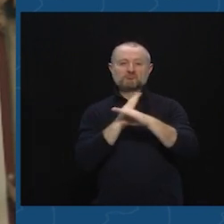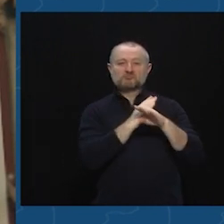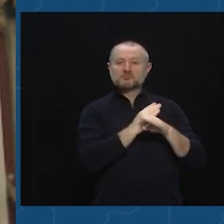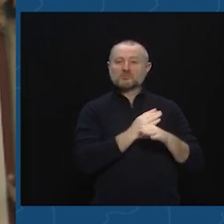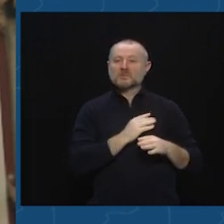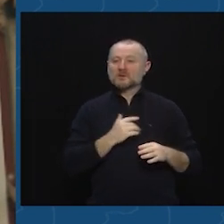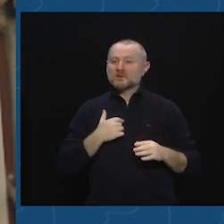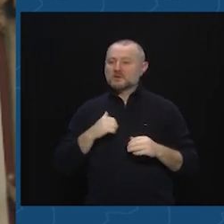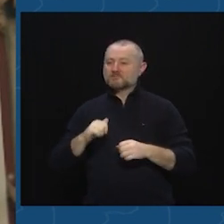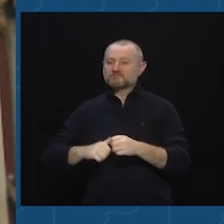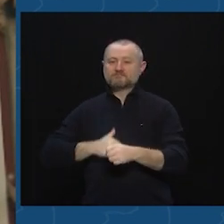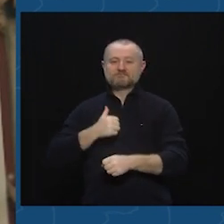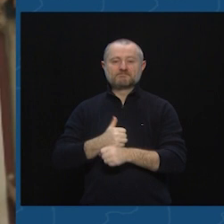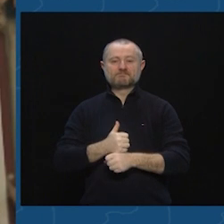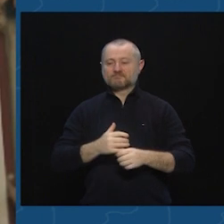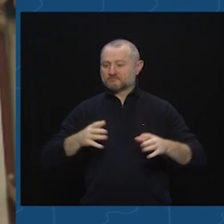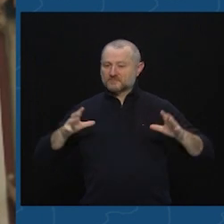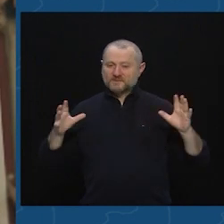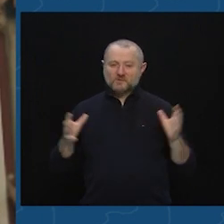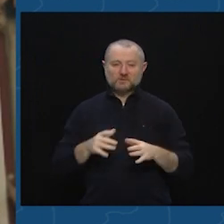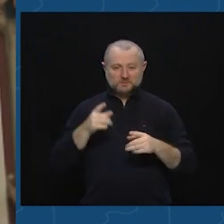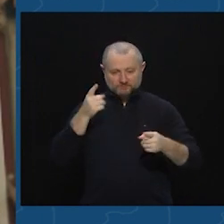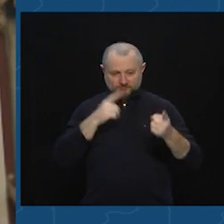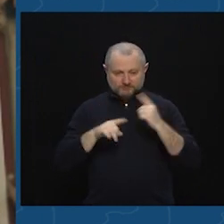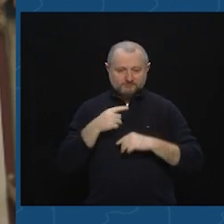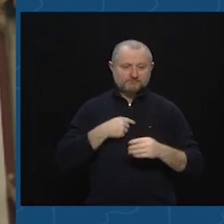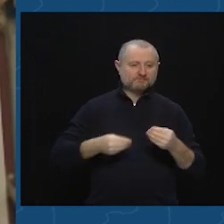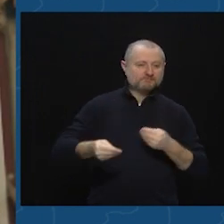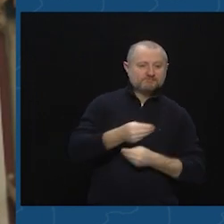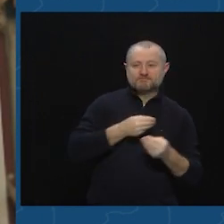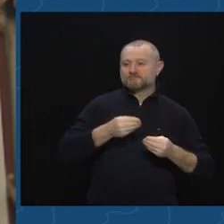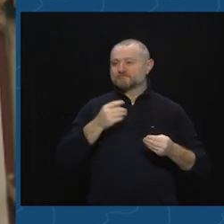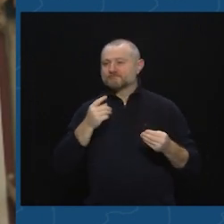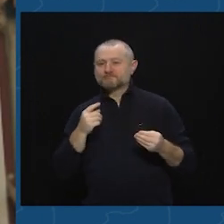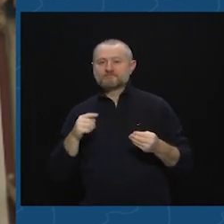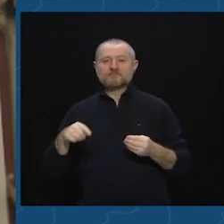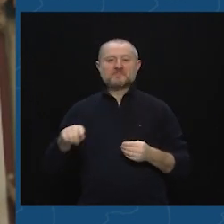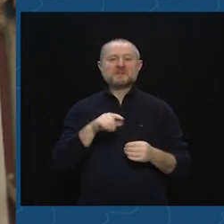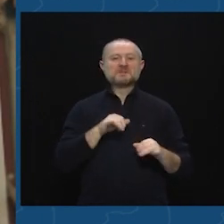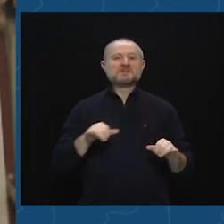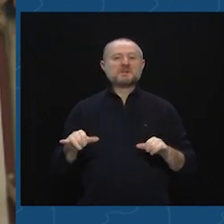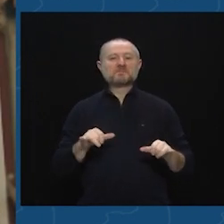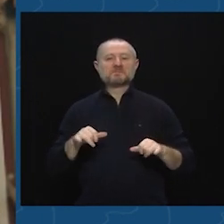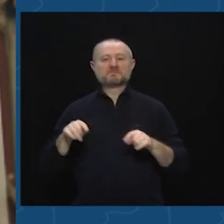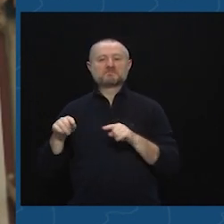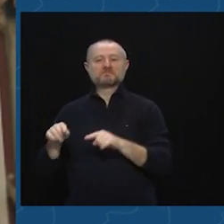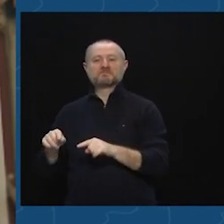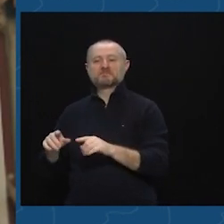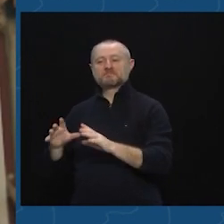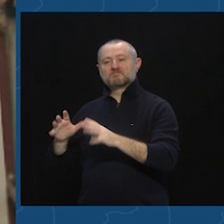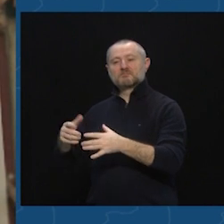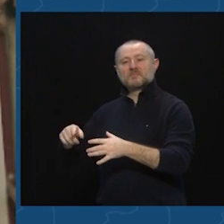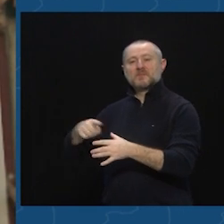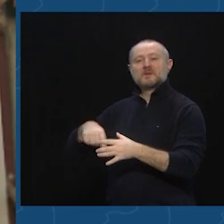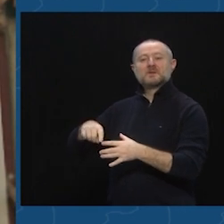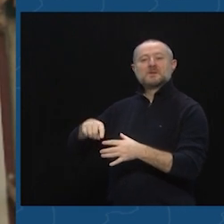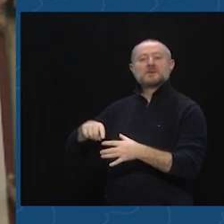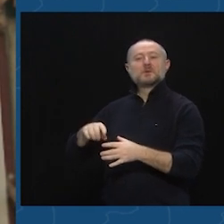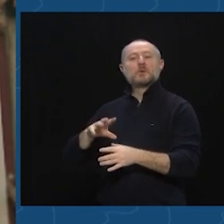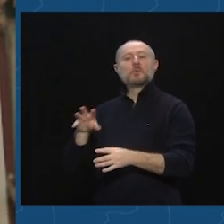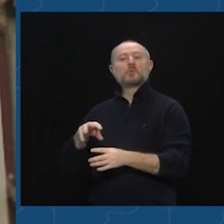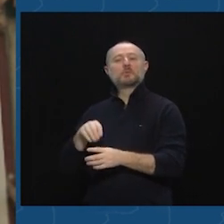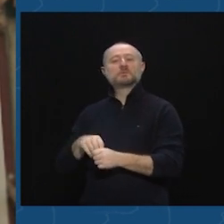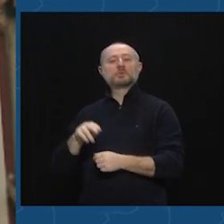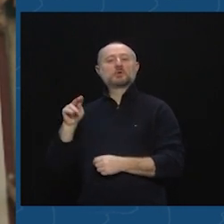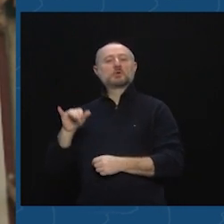this consortium is going to do. But we also are doing it in New York City. During